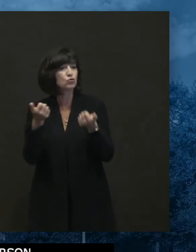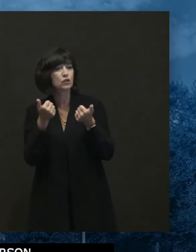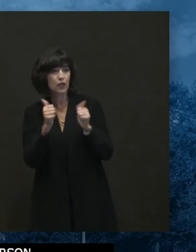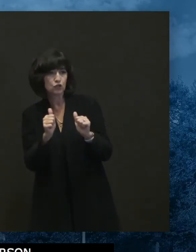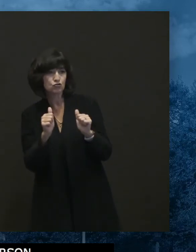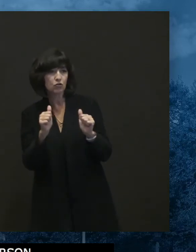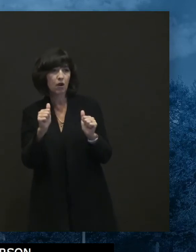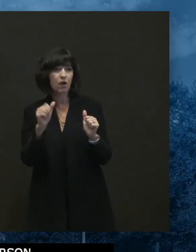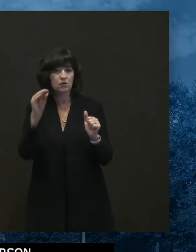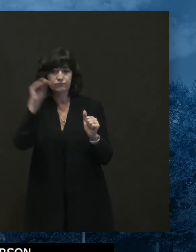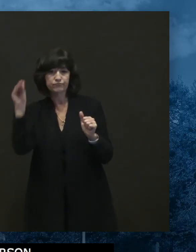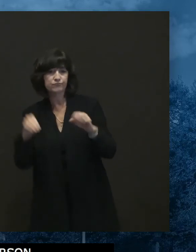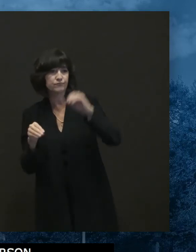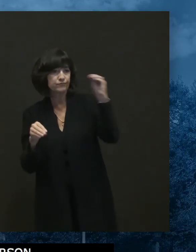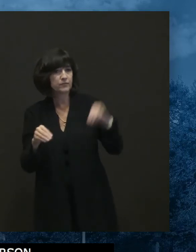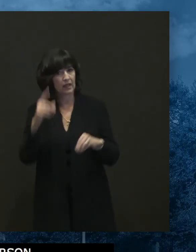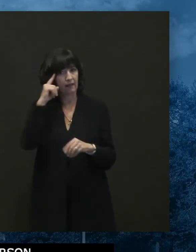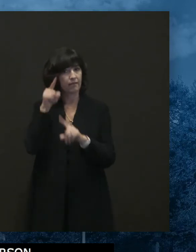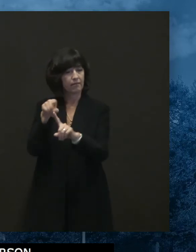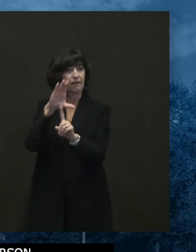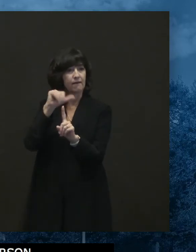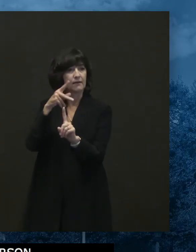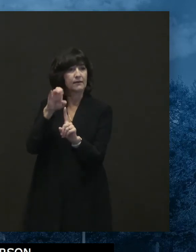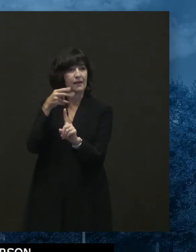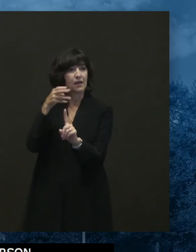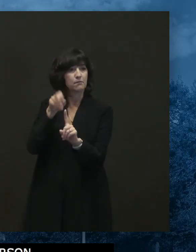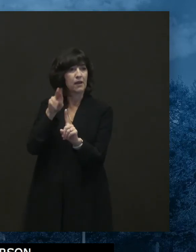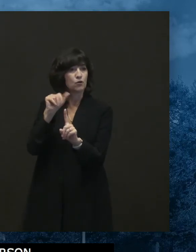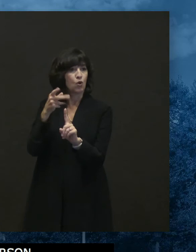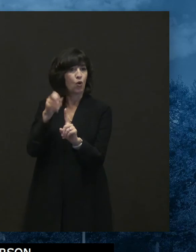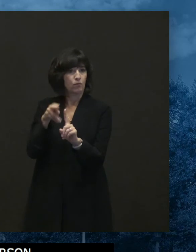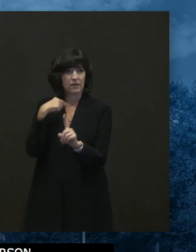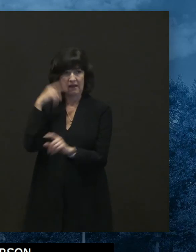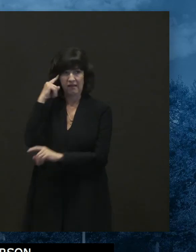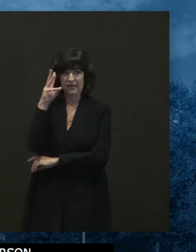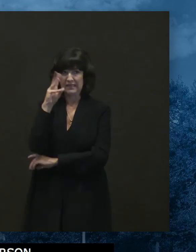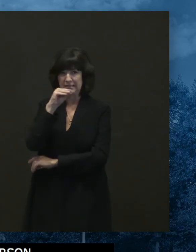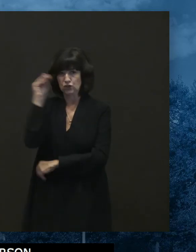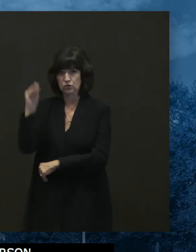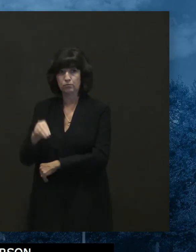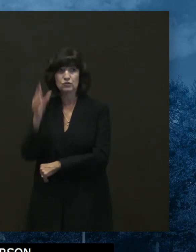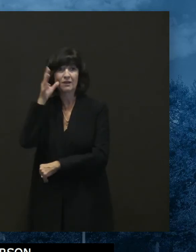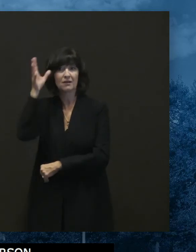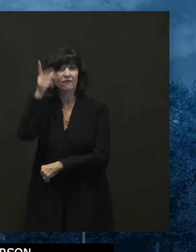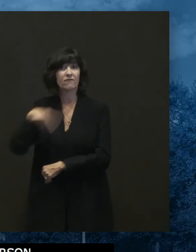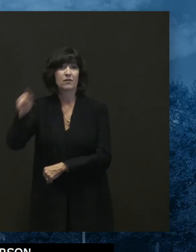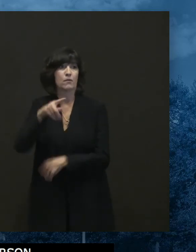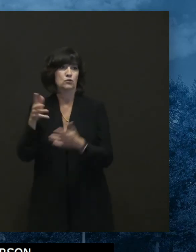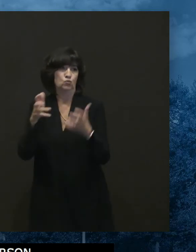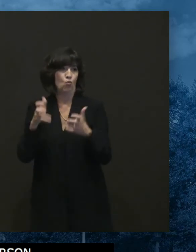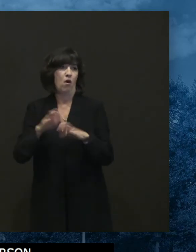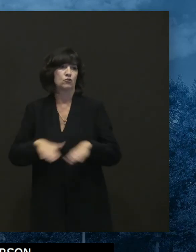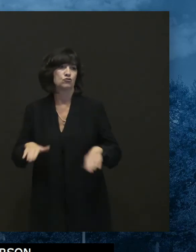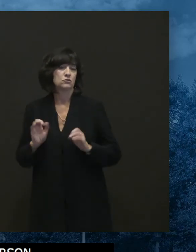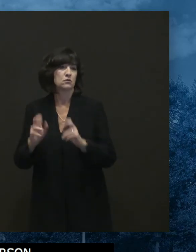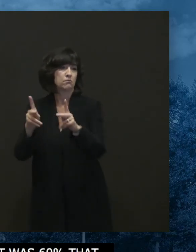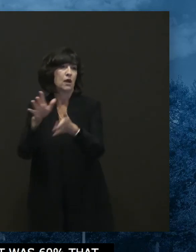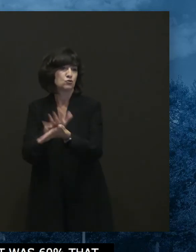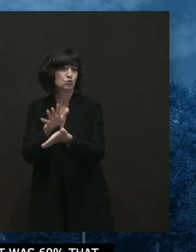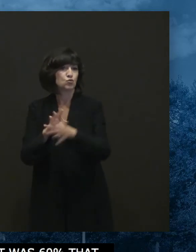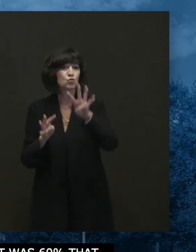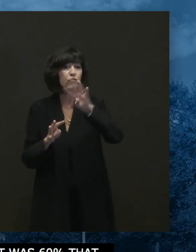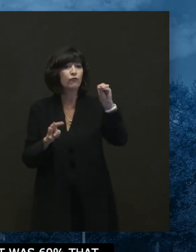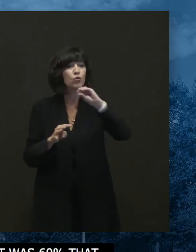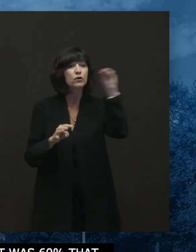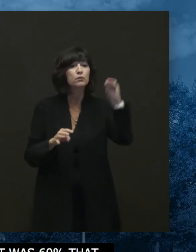Cape Henlopen, I think it was 60% wanted in person and 40%, you know, a little bit higher than that. And so they've got to do the math. How do you